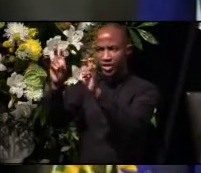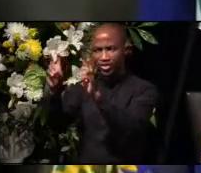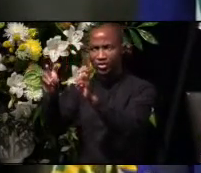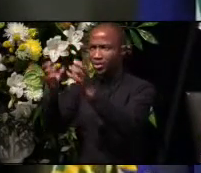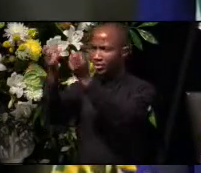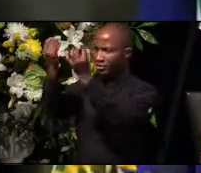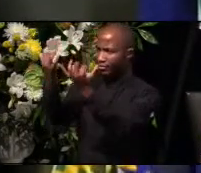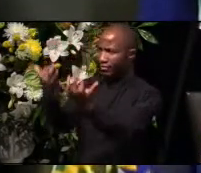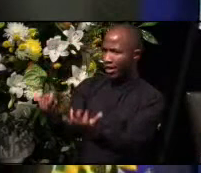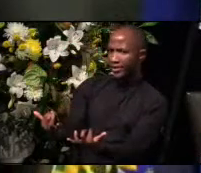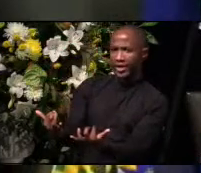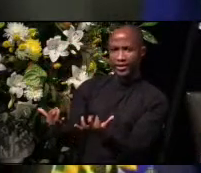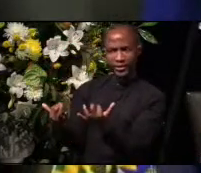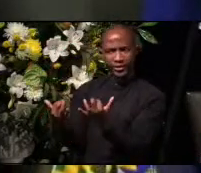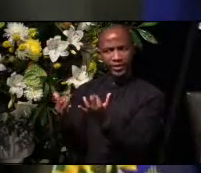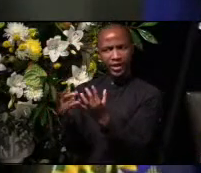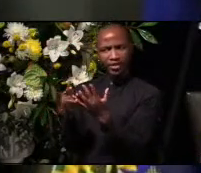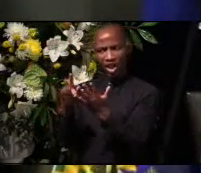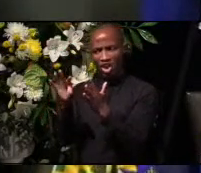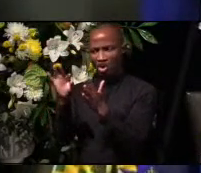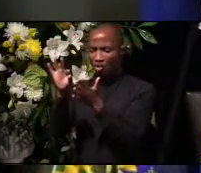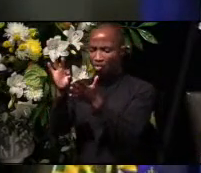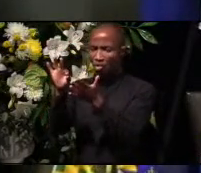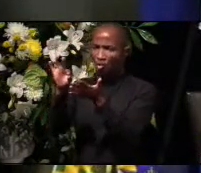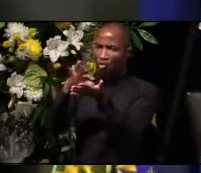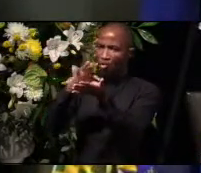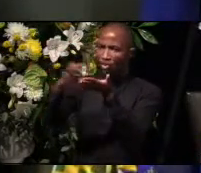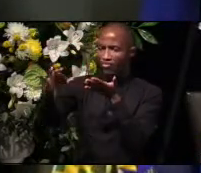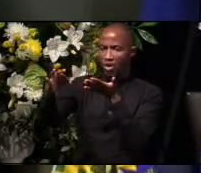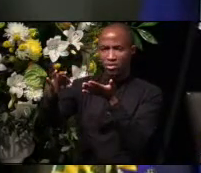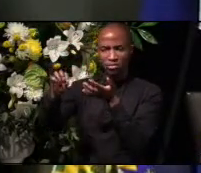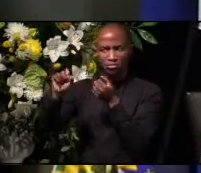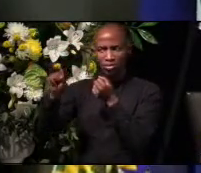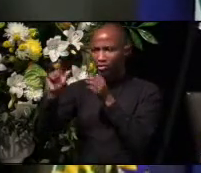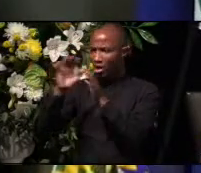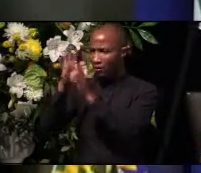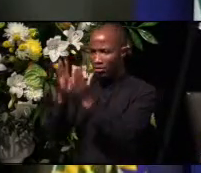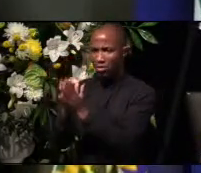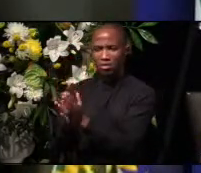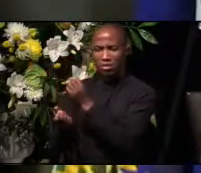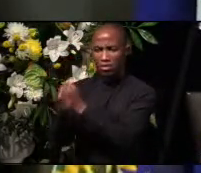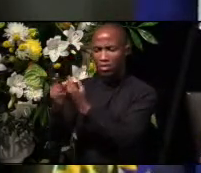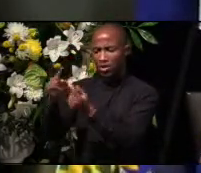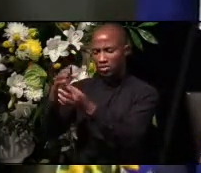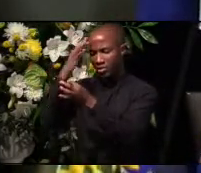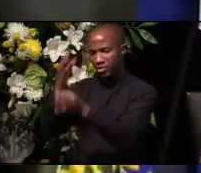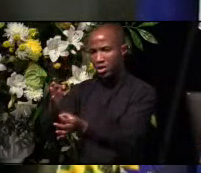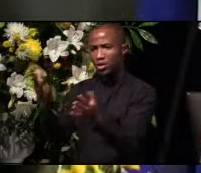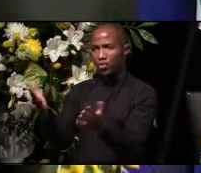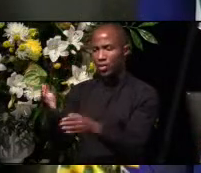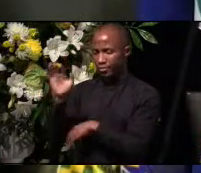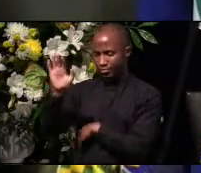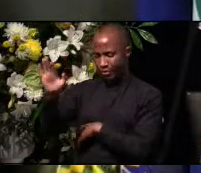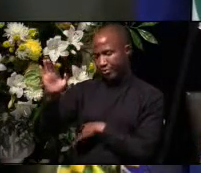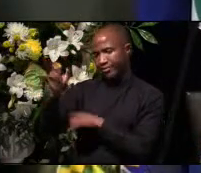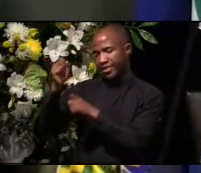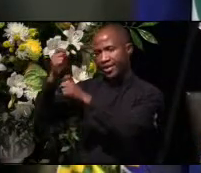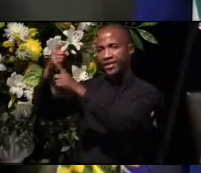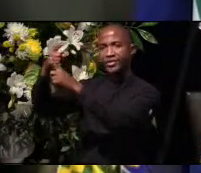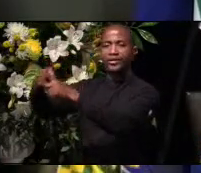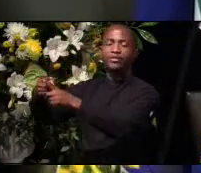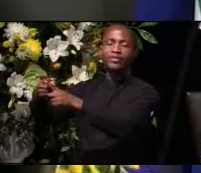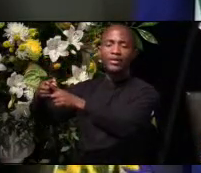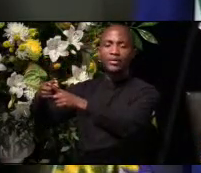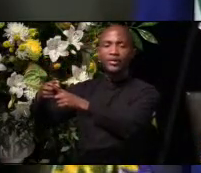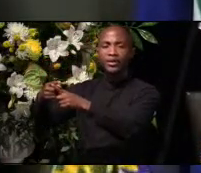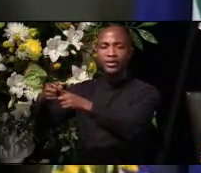about spending about contracts all those of things but I would argue equally important from a political point